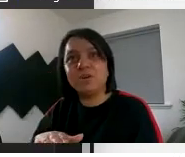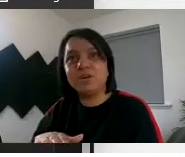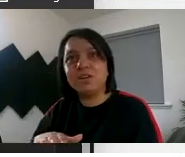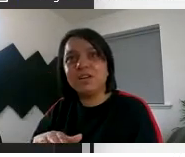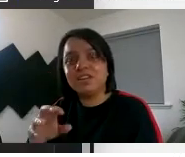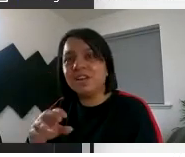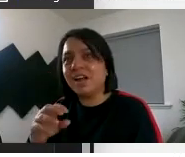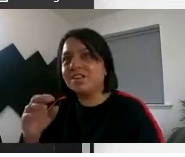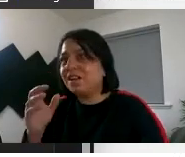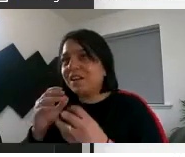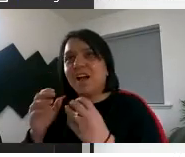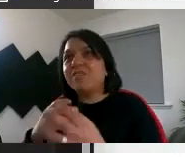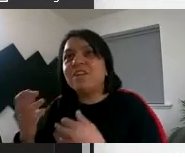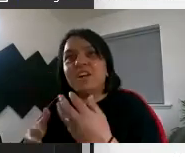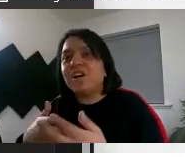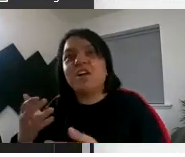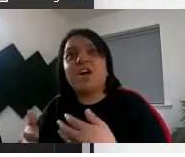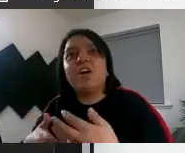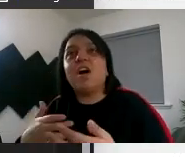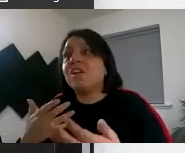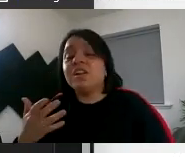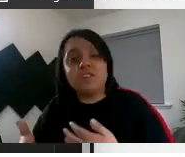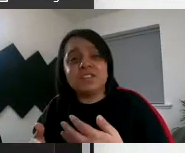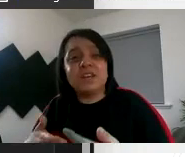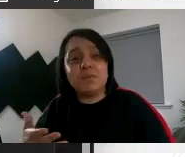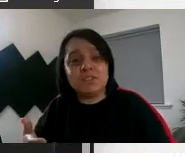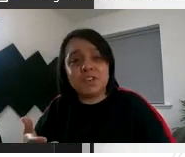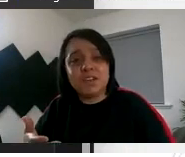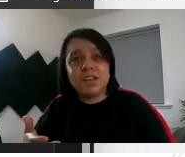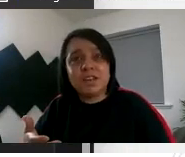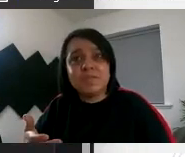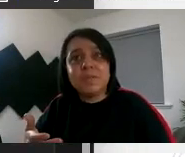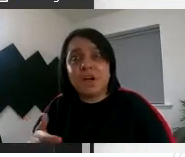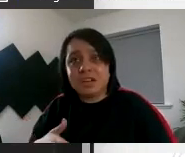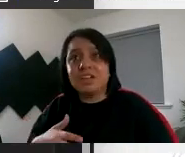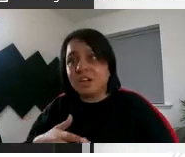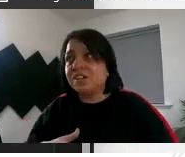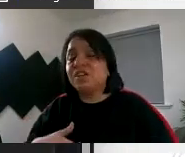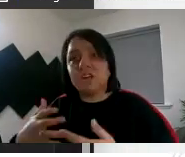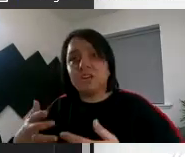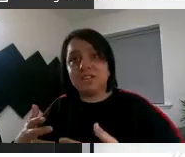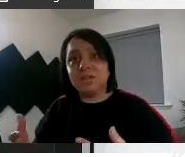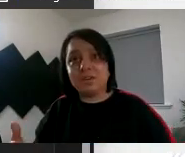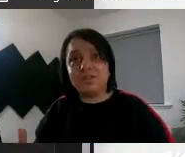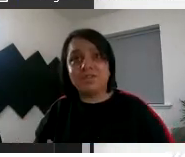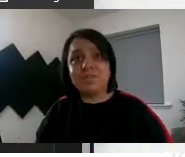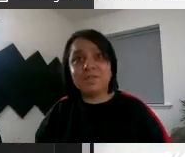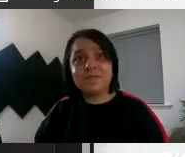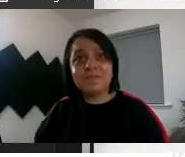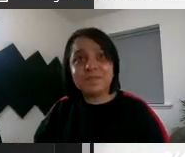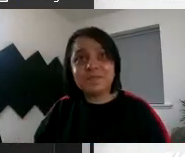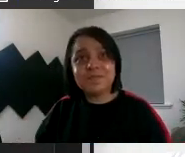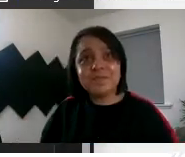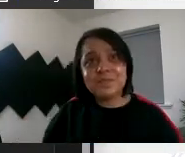low, and I can't even understand him much, but I can understand him enough. Am I right to